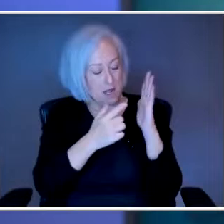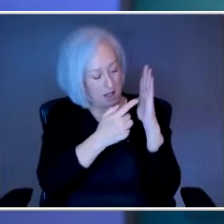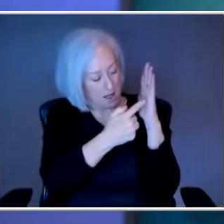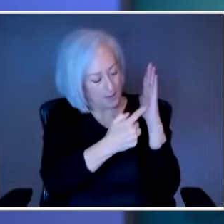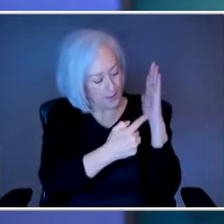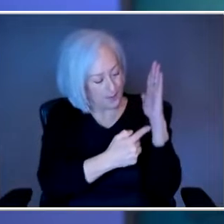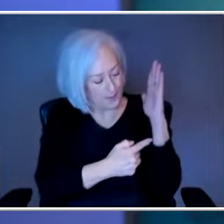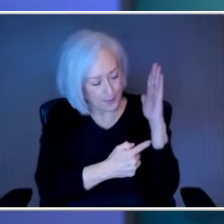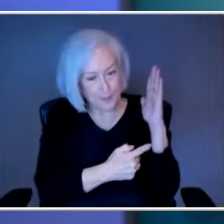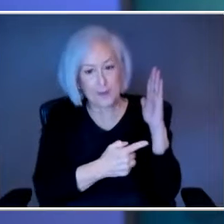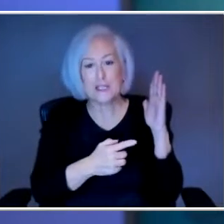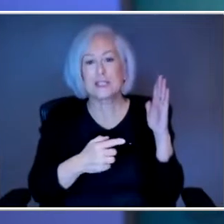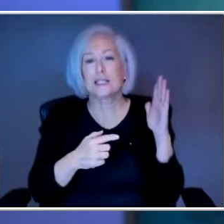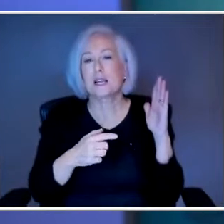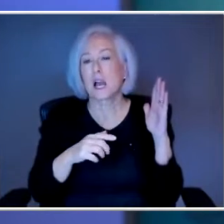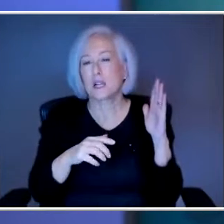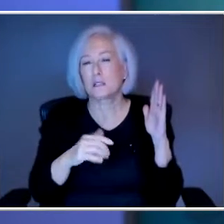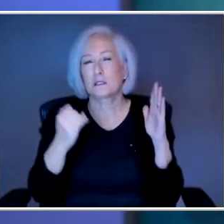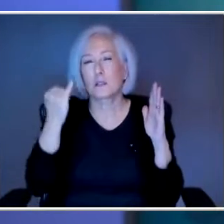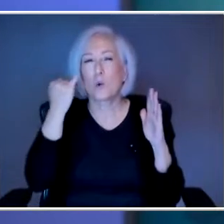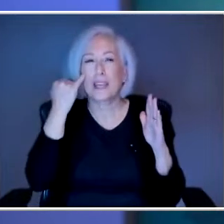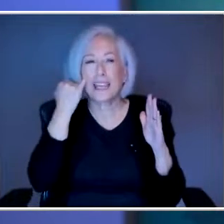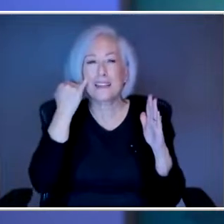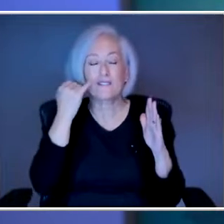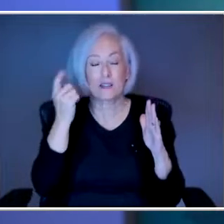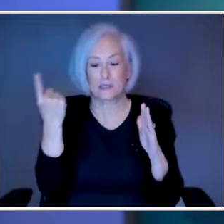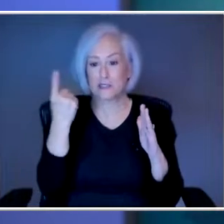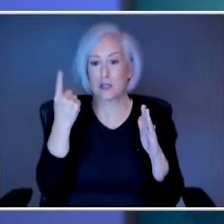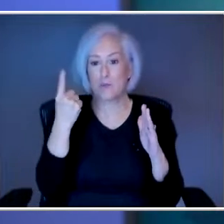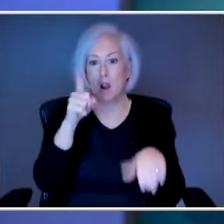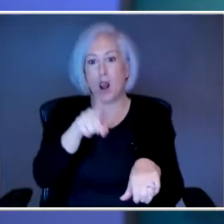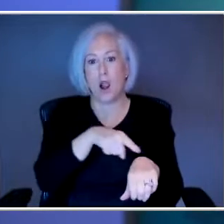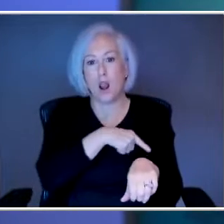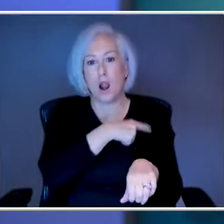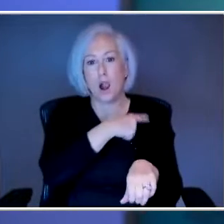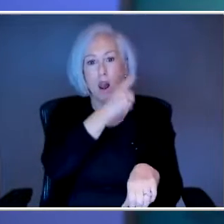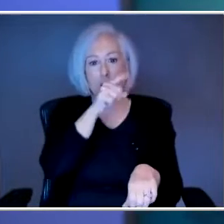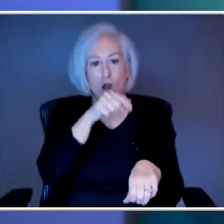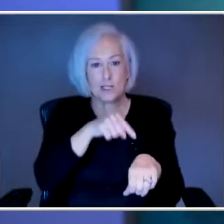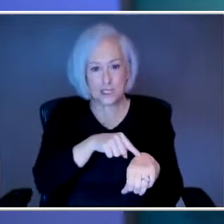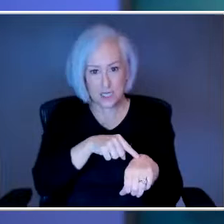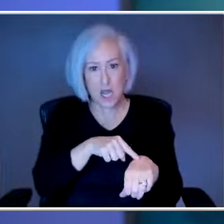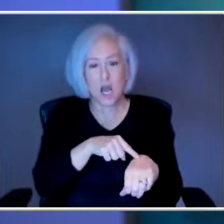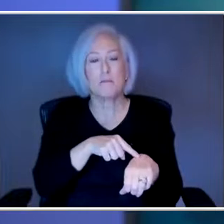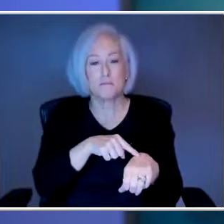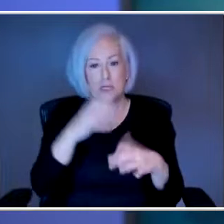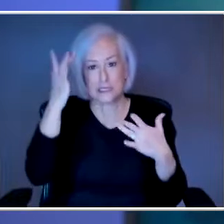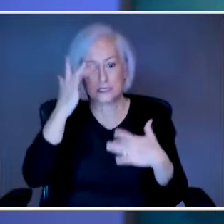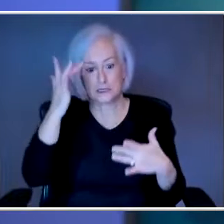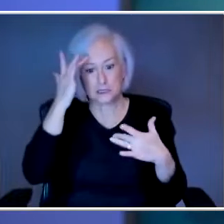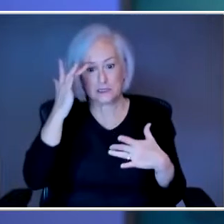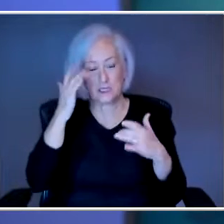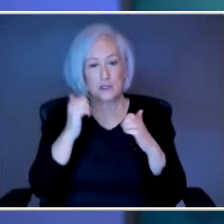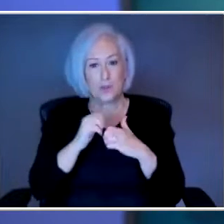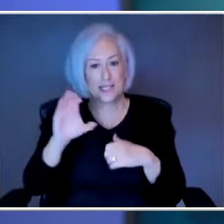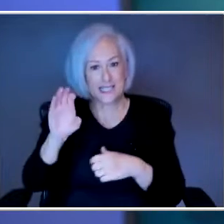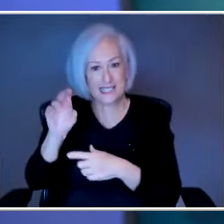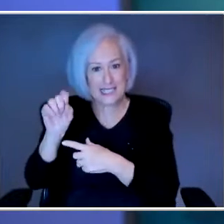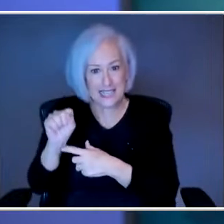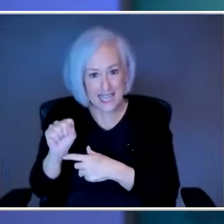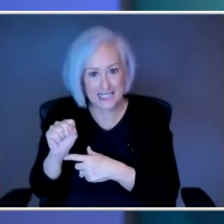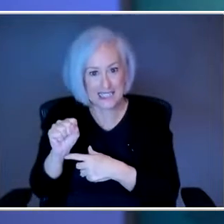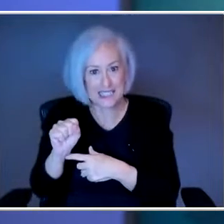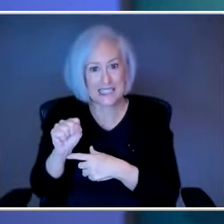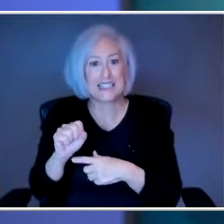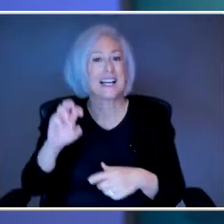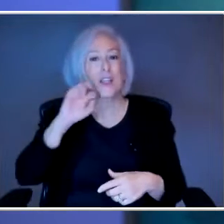kind of prolonged or very severe symptoms, sometimes the nerve itself can't regenerate or wake up completely during one's life. But for